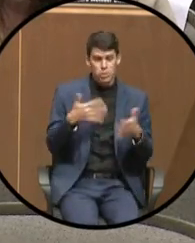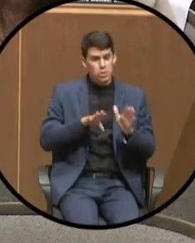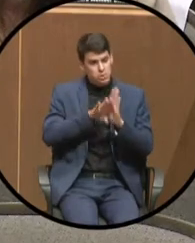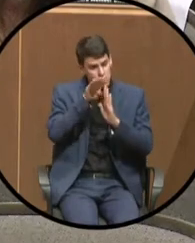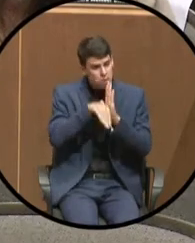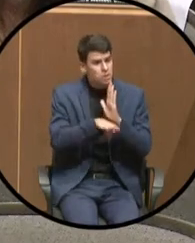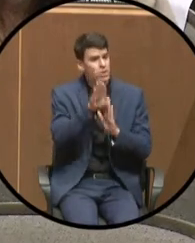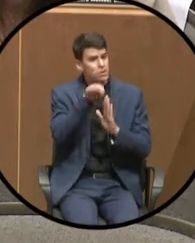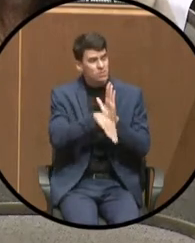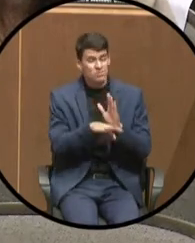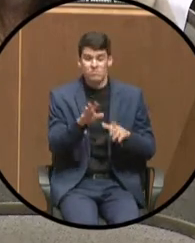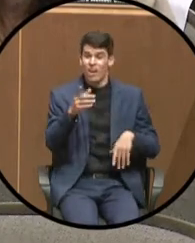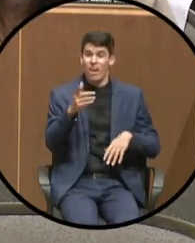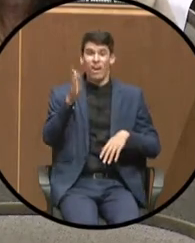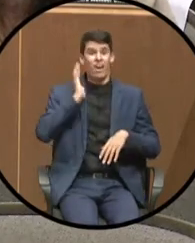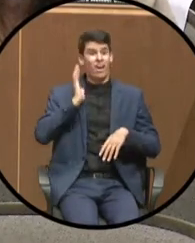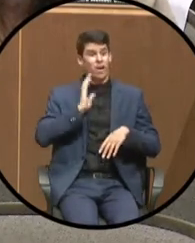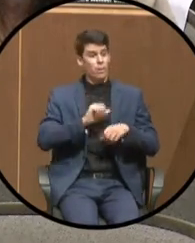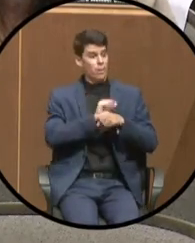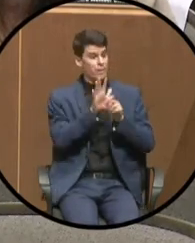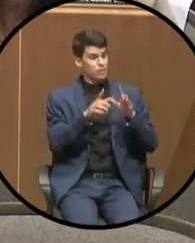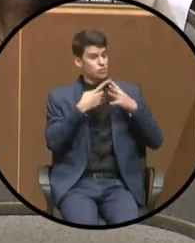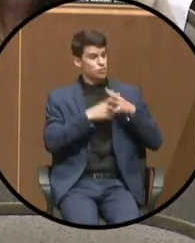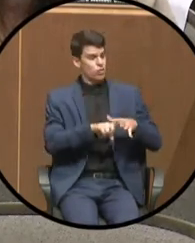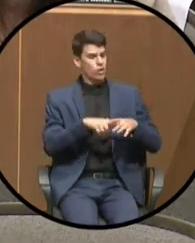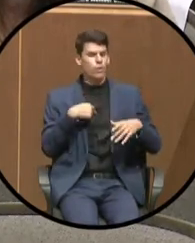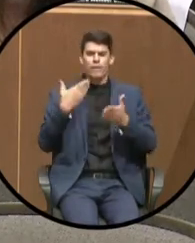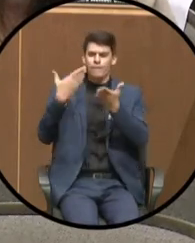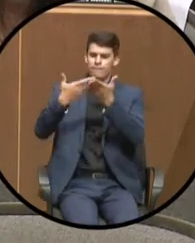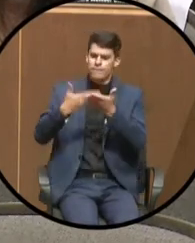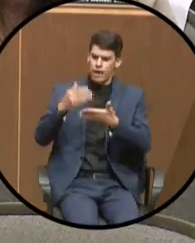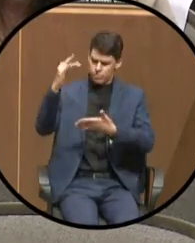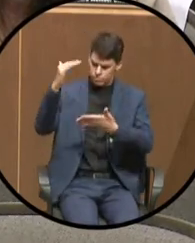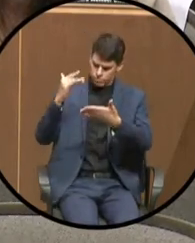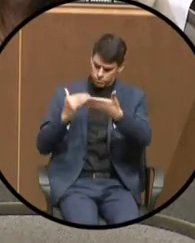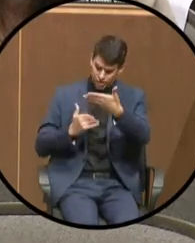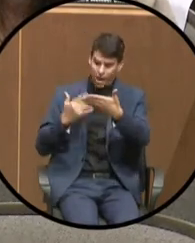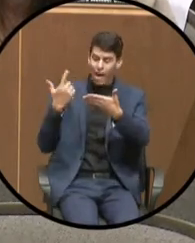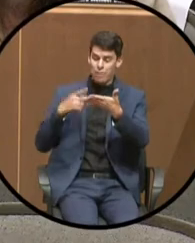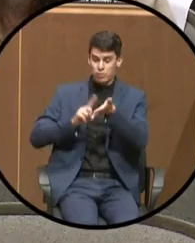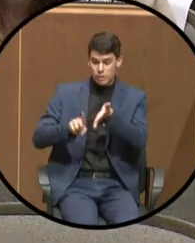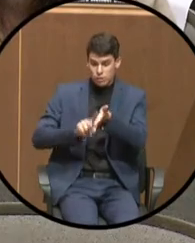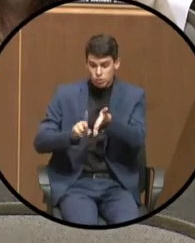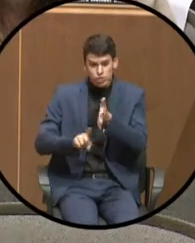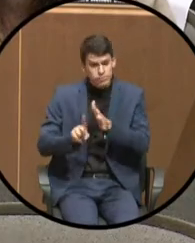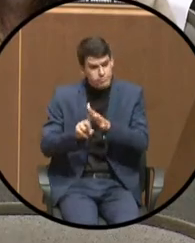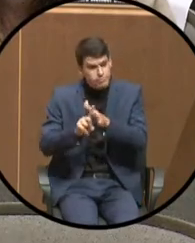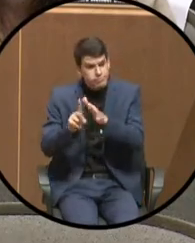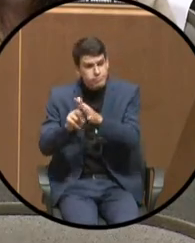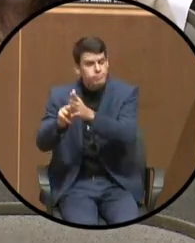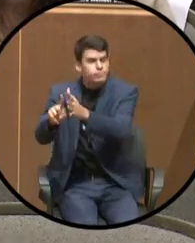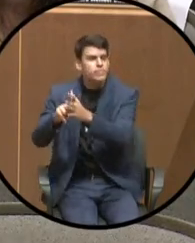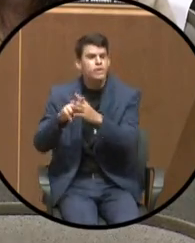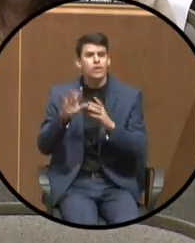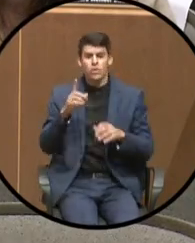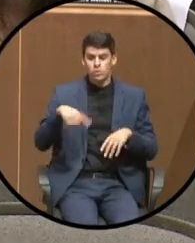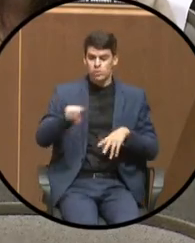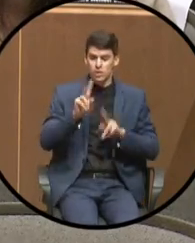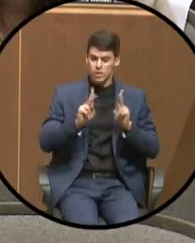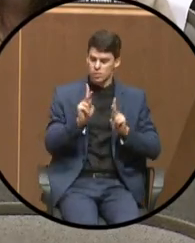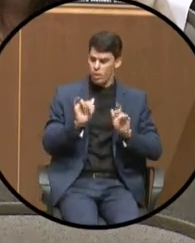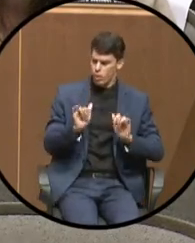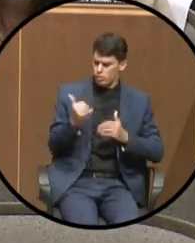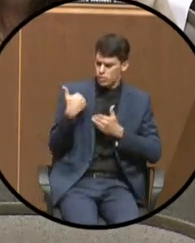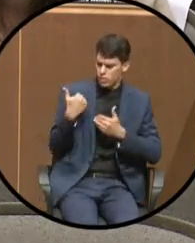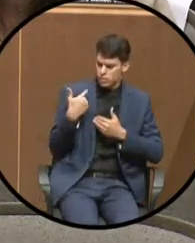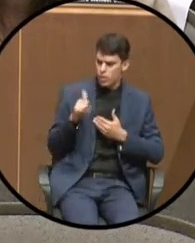in the pandemic, we were offered a set of facts. As the research into this virus has evolved, those responsible for public information realize